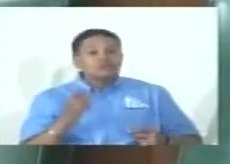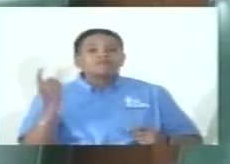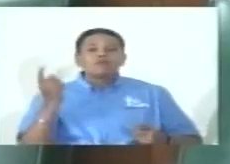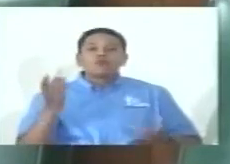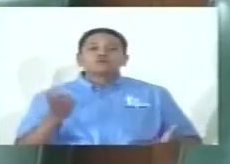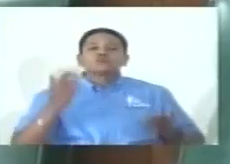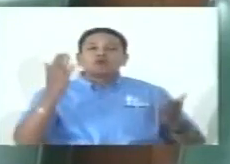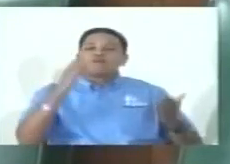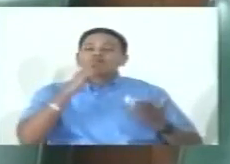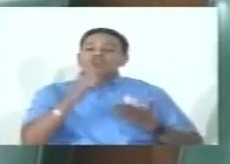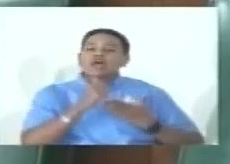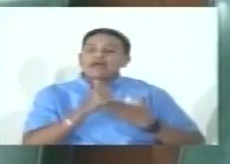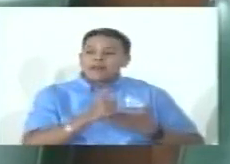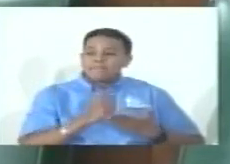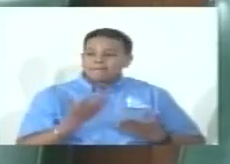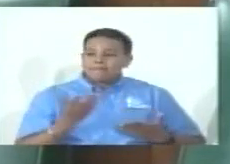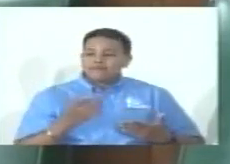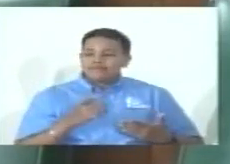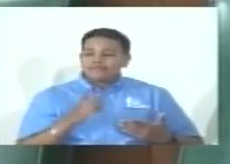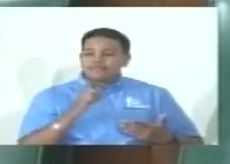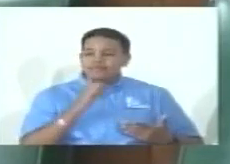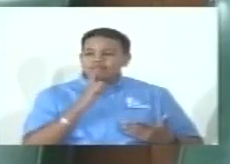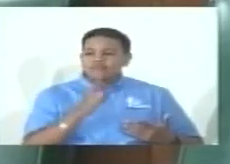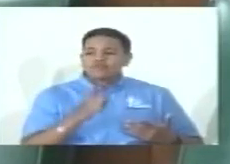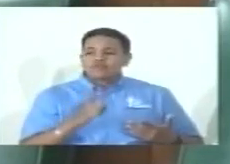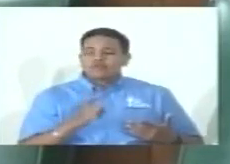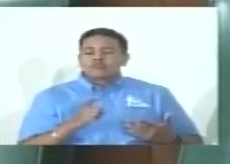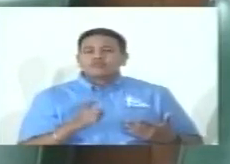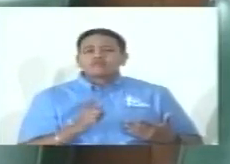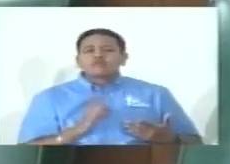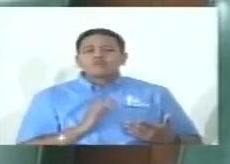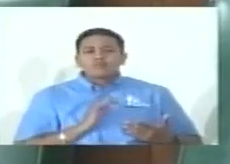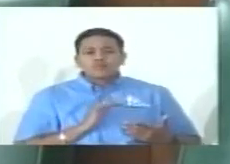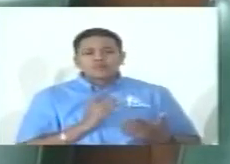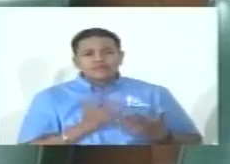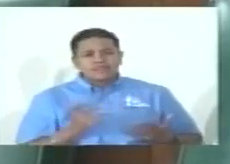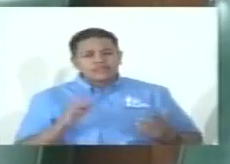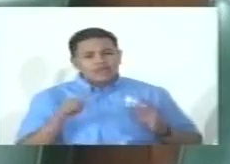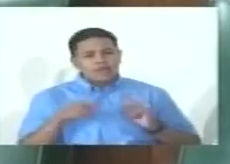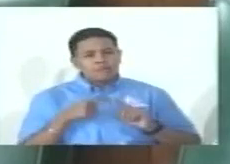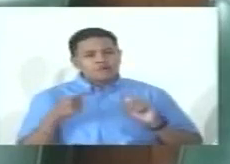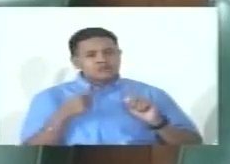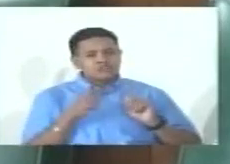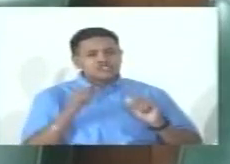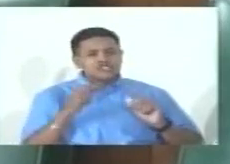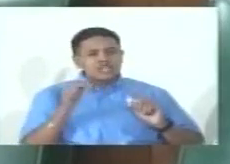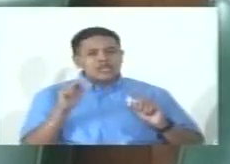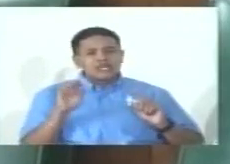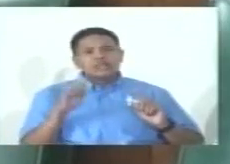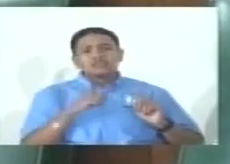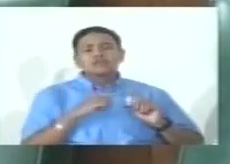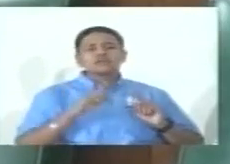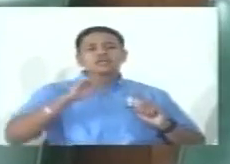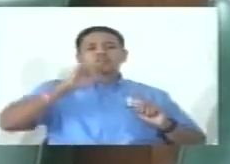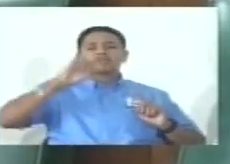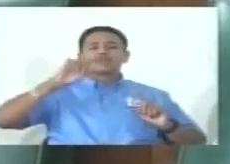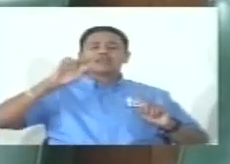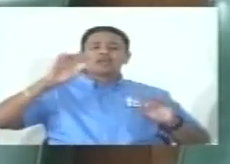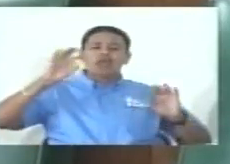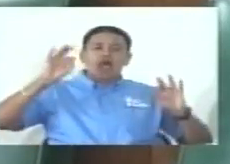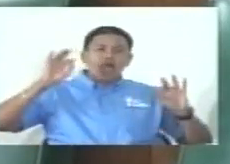help. And the tremendous thing about her is that she is